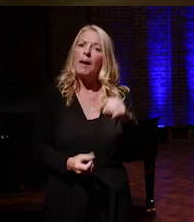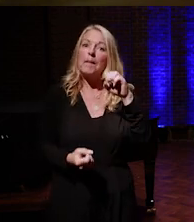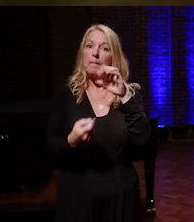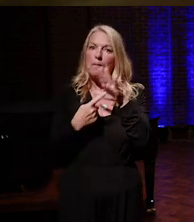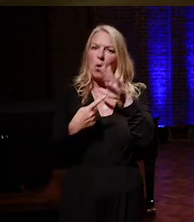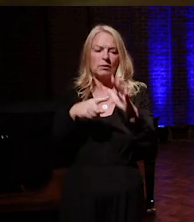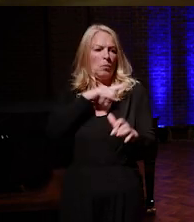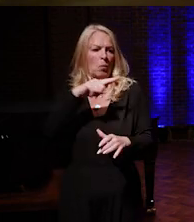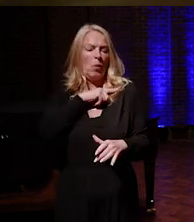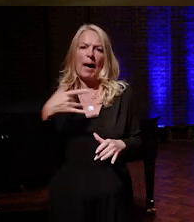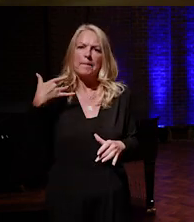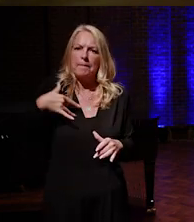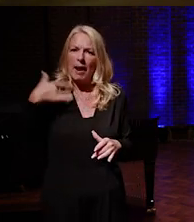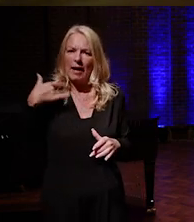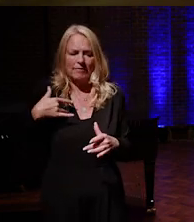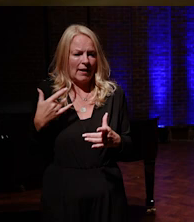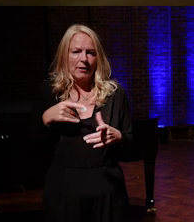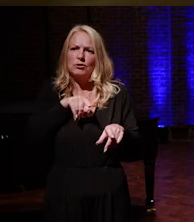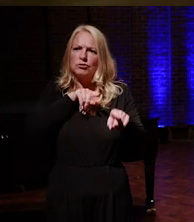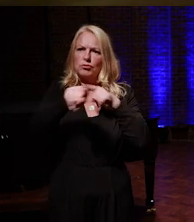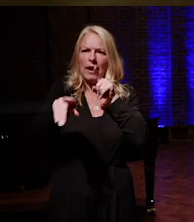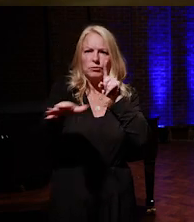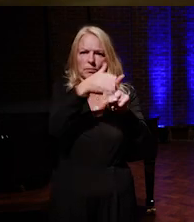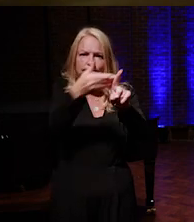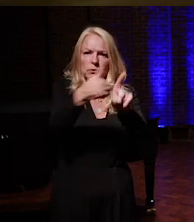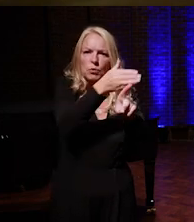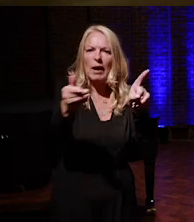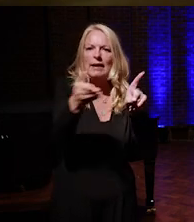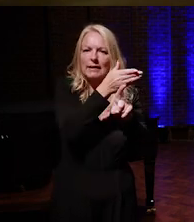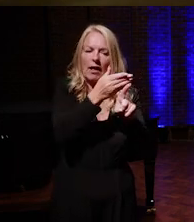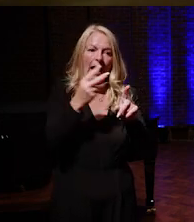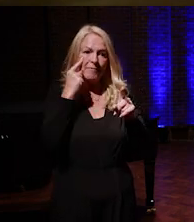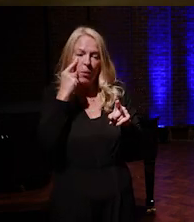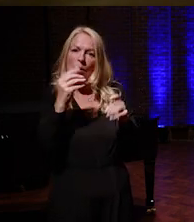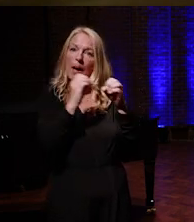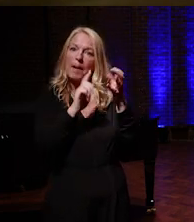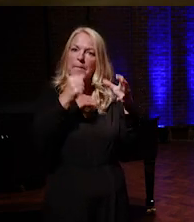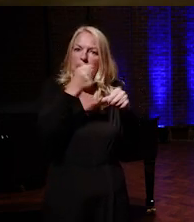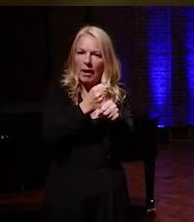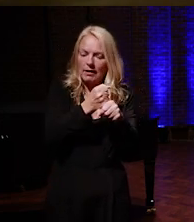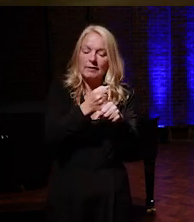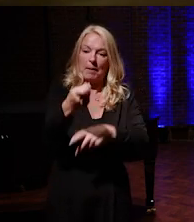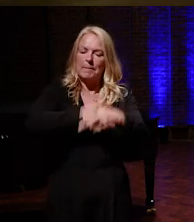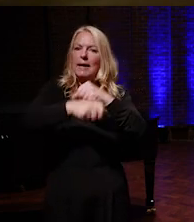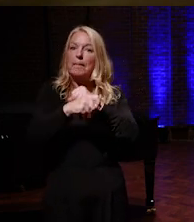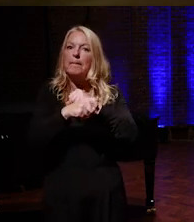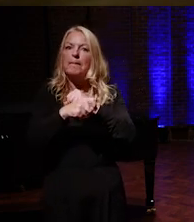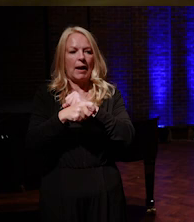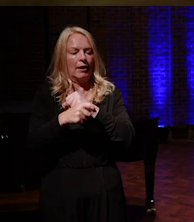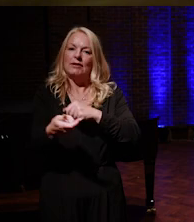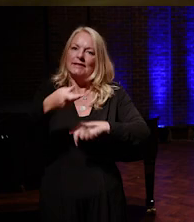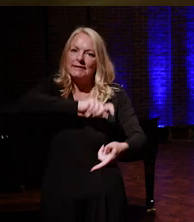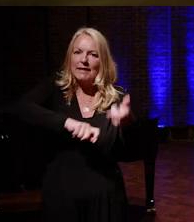And this is something that is very important to me. I've spent much of my life trying to convince people to see bugs the way that I see them.